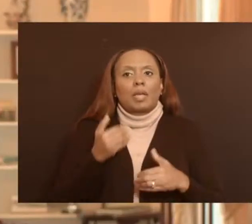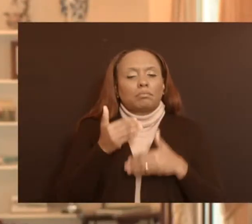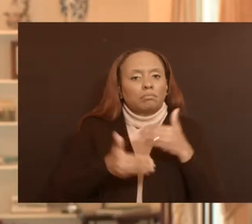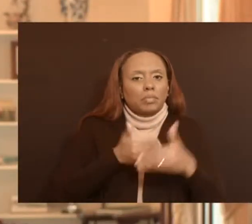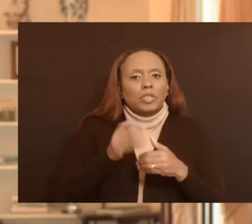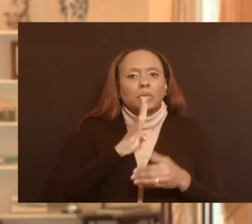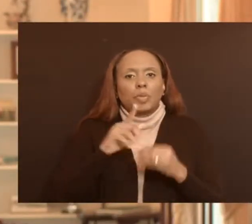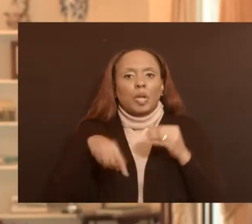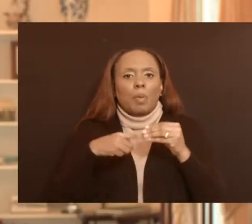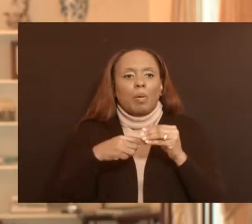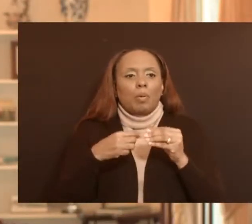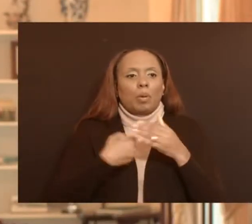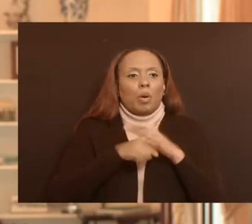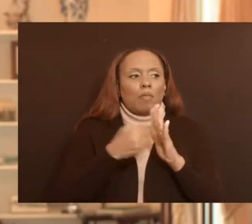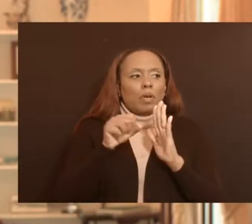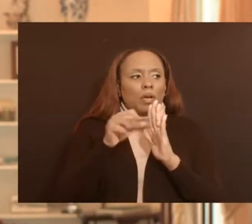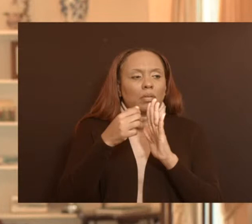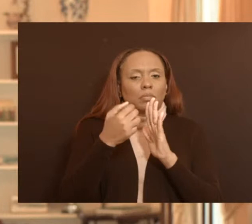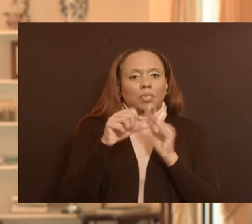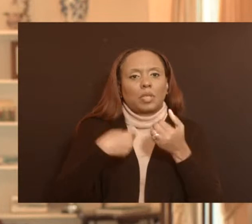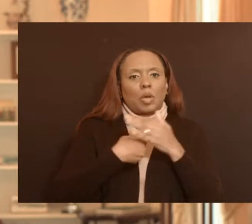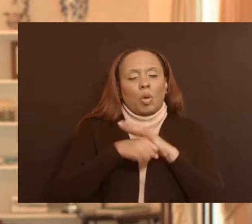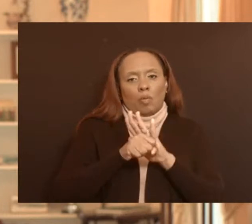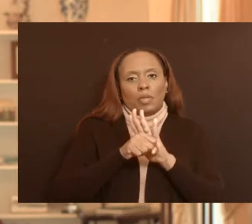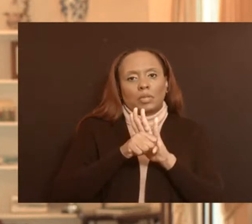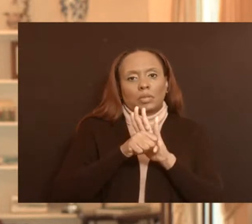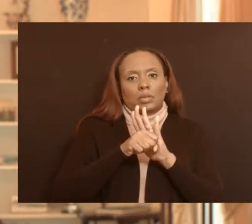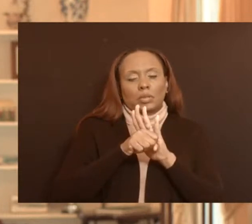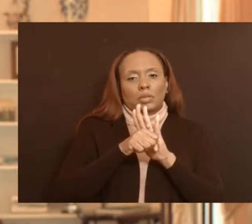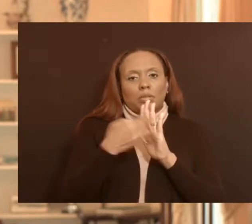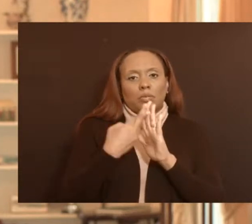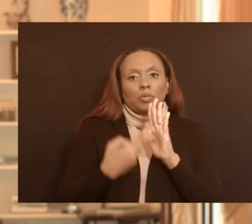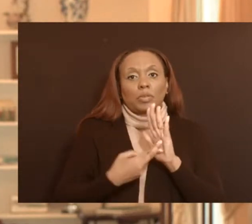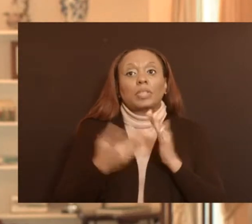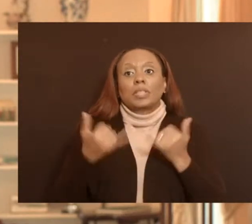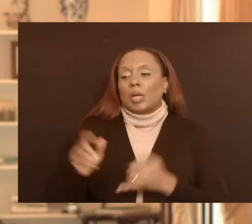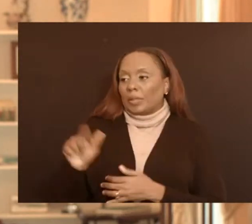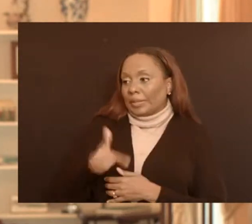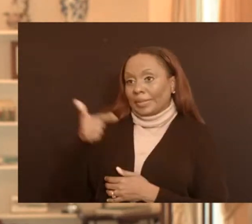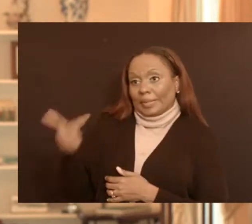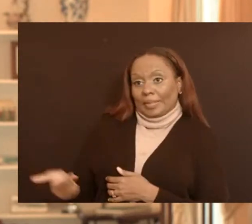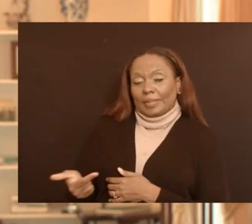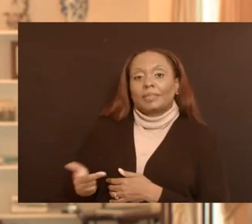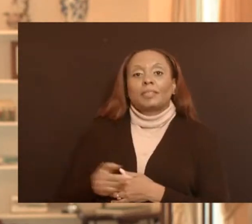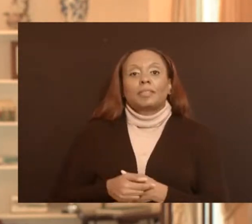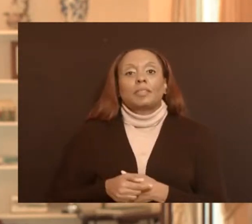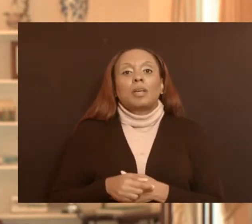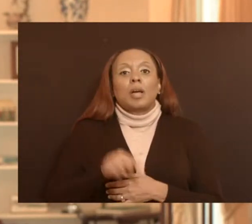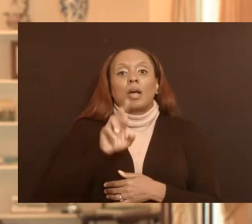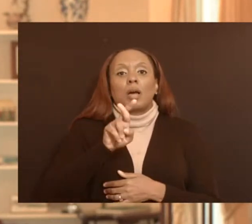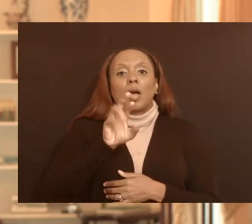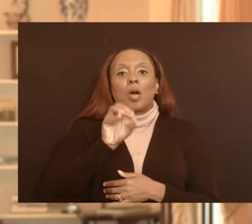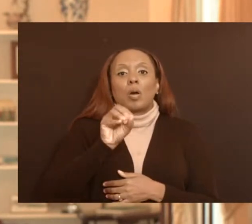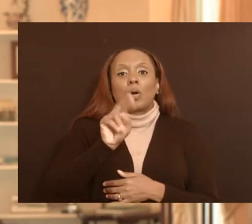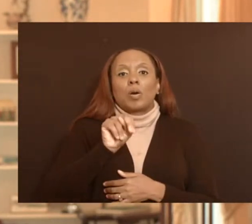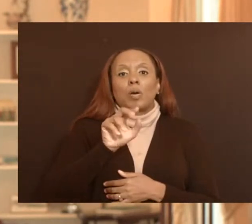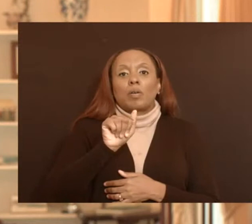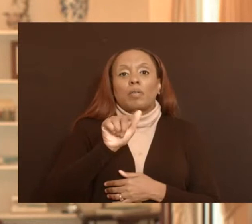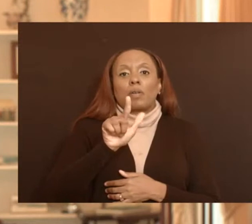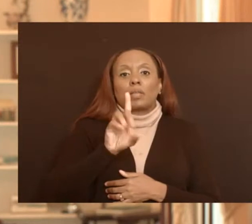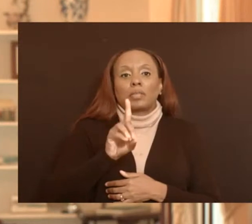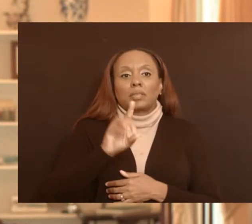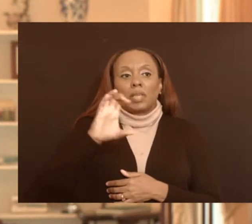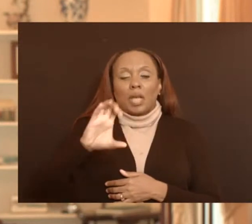much, Dr. Rollock. And the head of the COVID-19 monitoring unit, as Dr. Rollock indicated, Mr. Ronald Chapman, will speak now to the importance